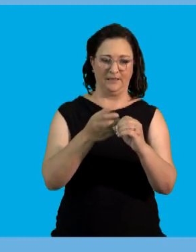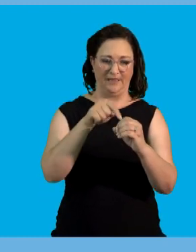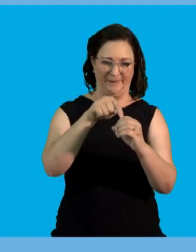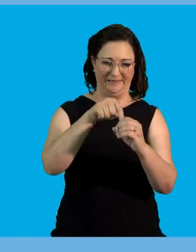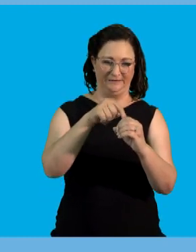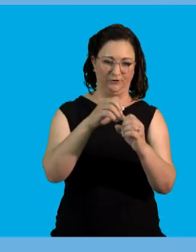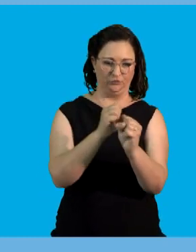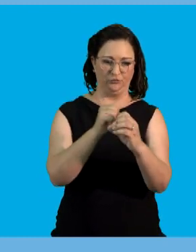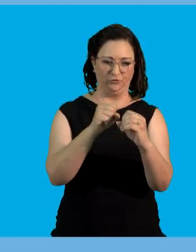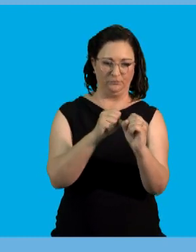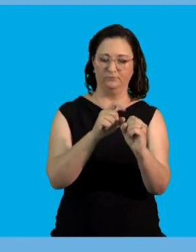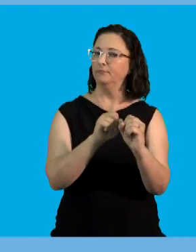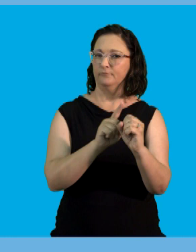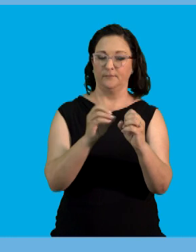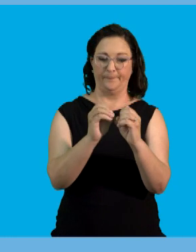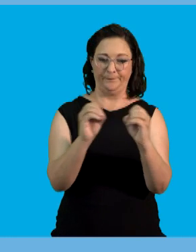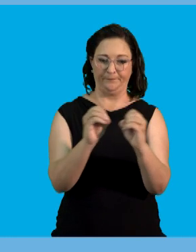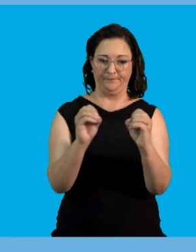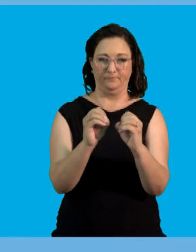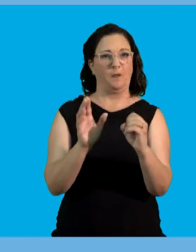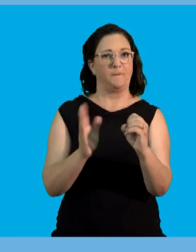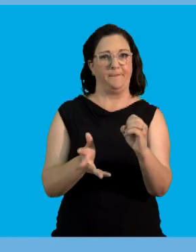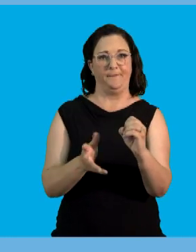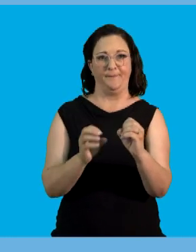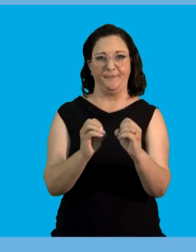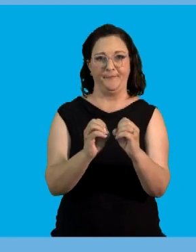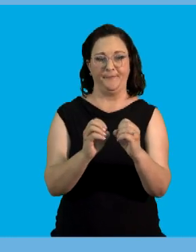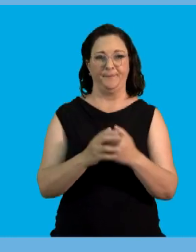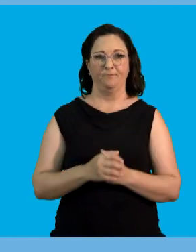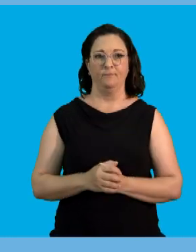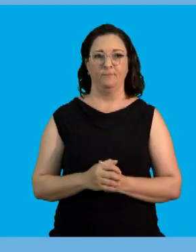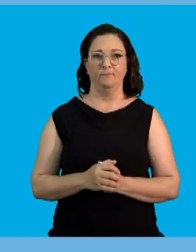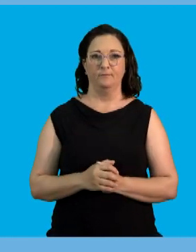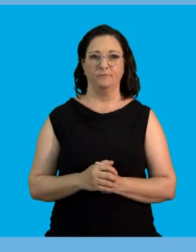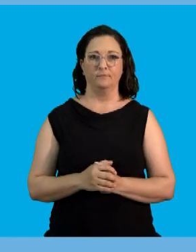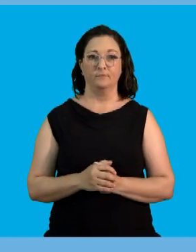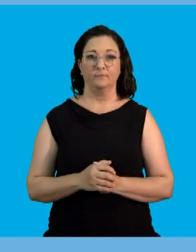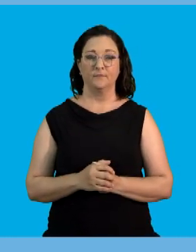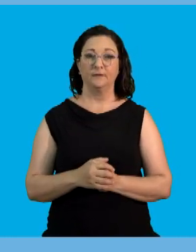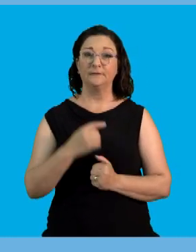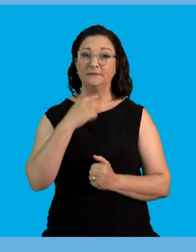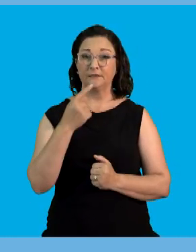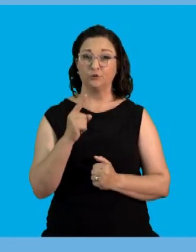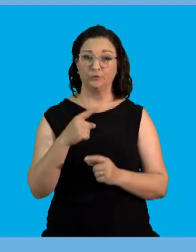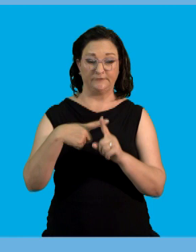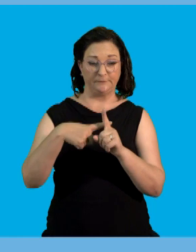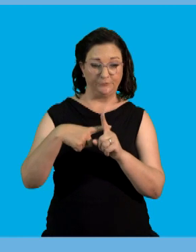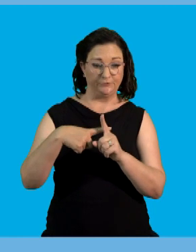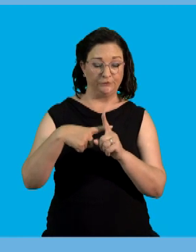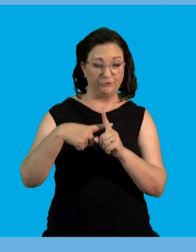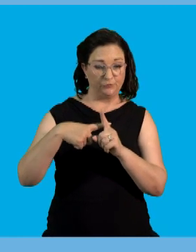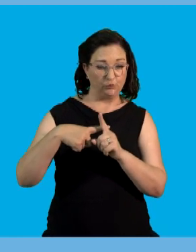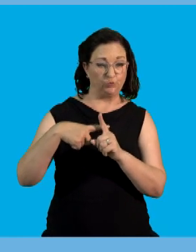move away or approach each other, or meaning that they are moving closer to each other. So now to better explain that, we are saying when we are